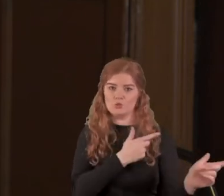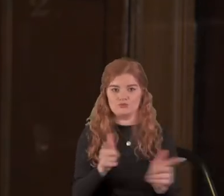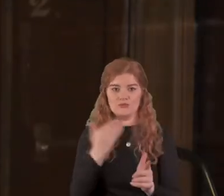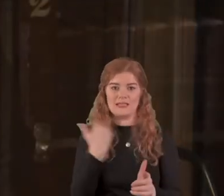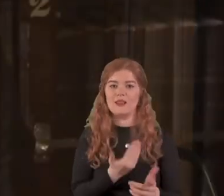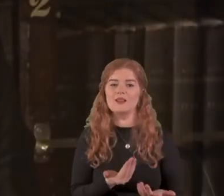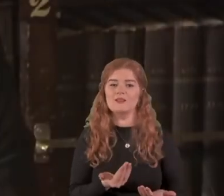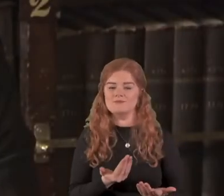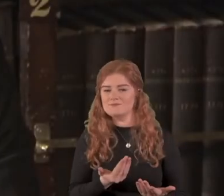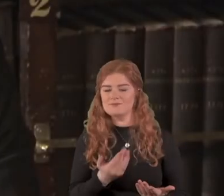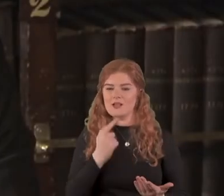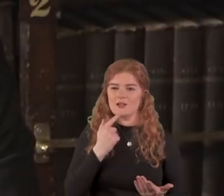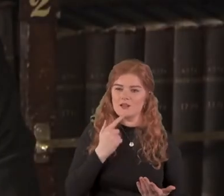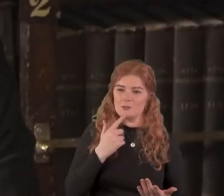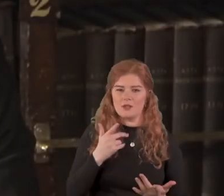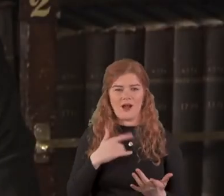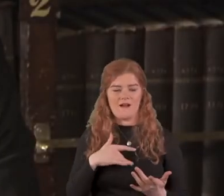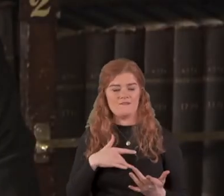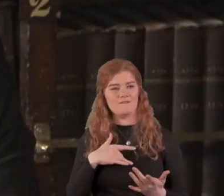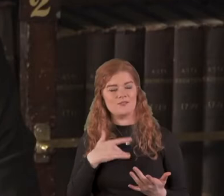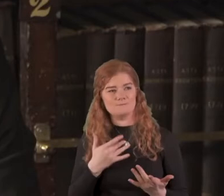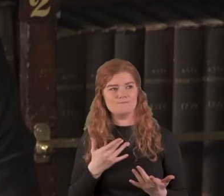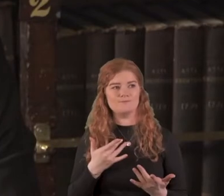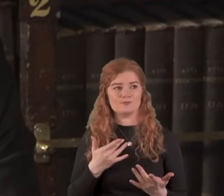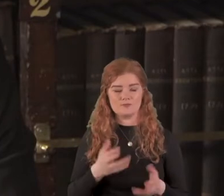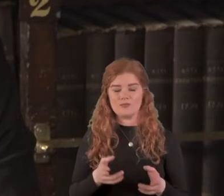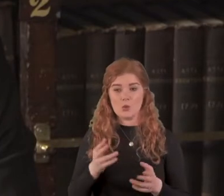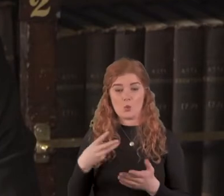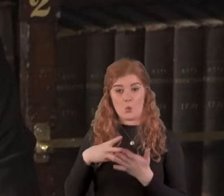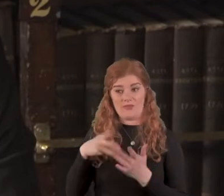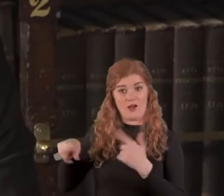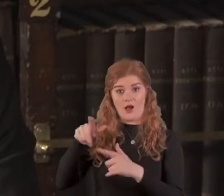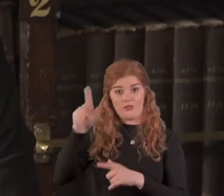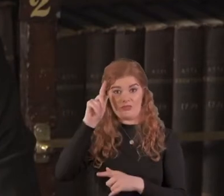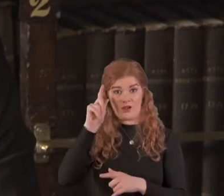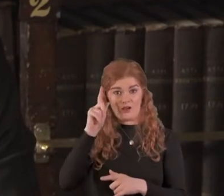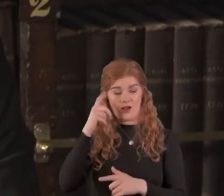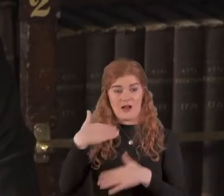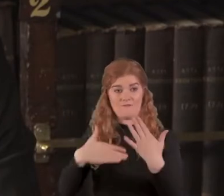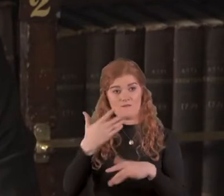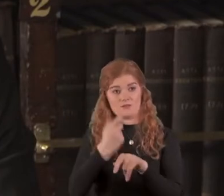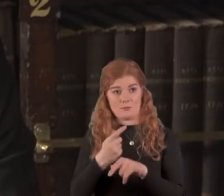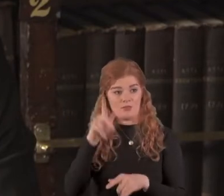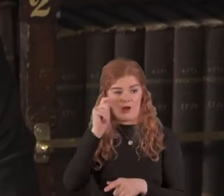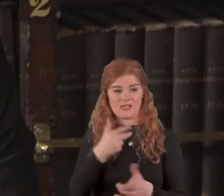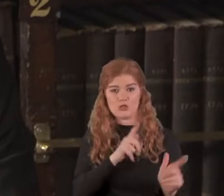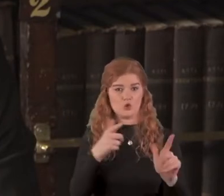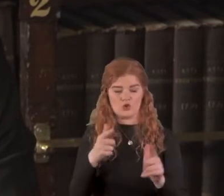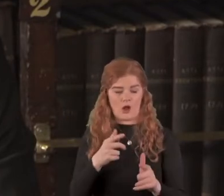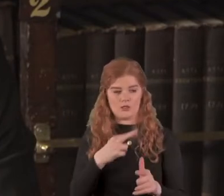that somewhere along the line, Asquith thought that the execution were counterproductive. I think they were going